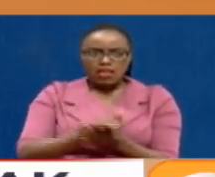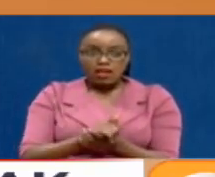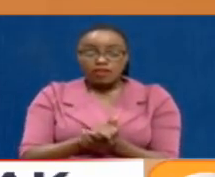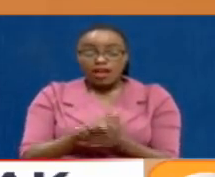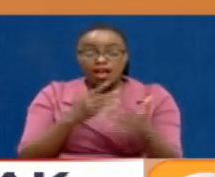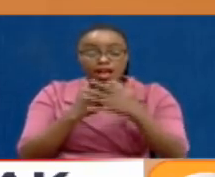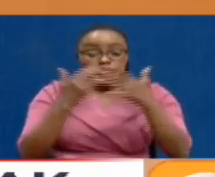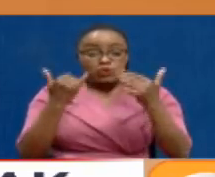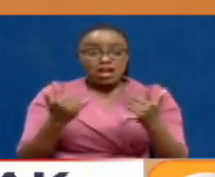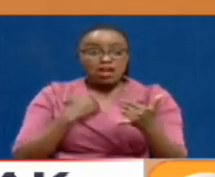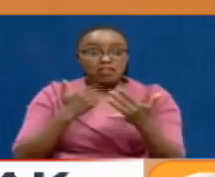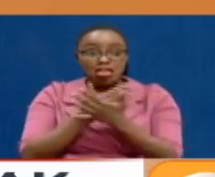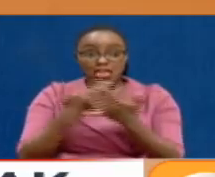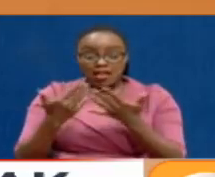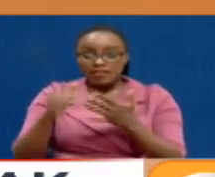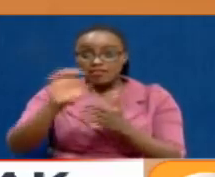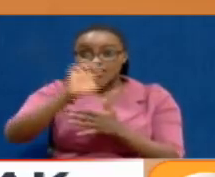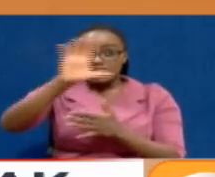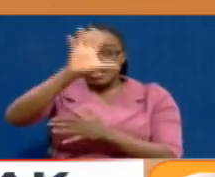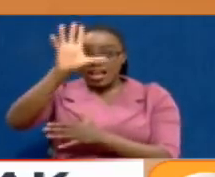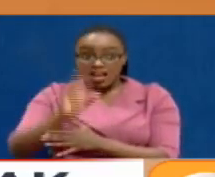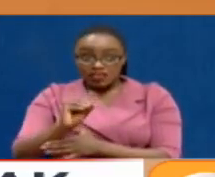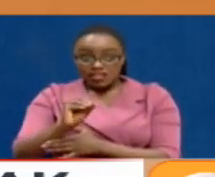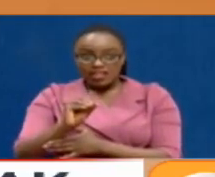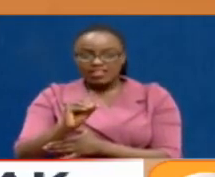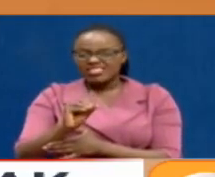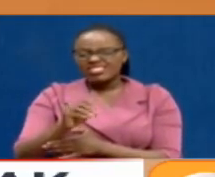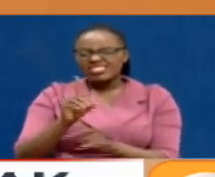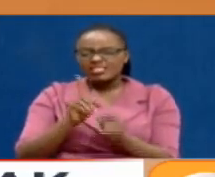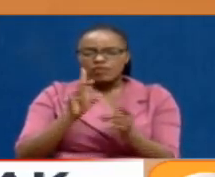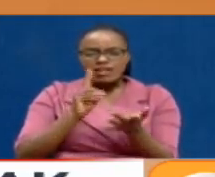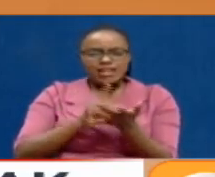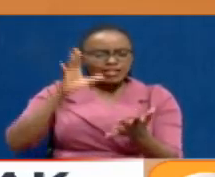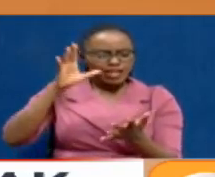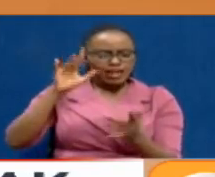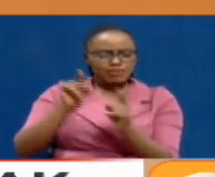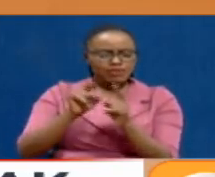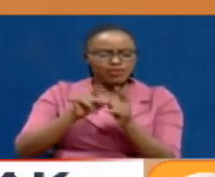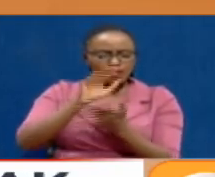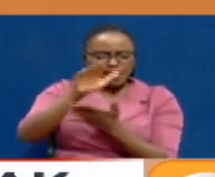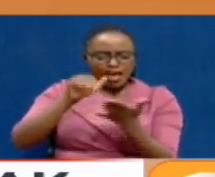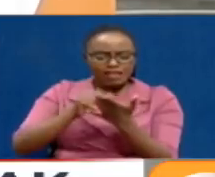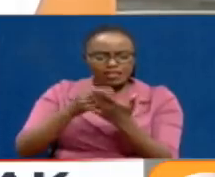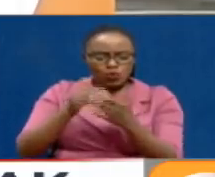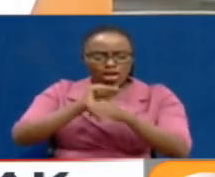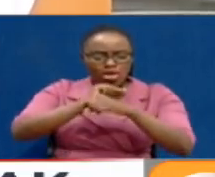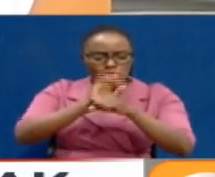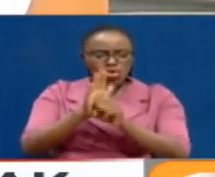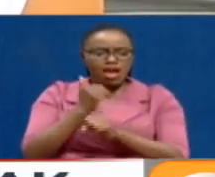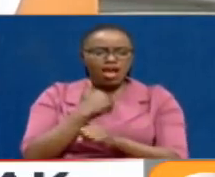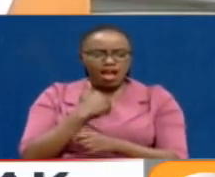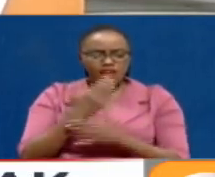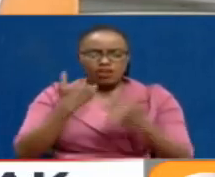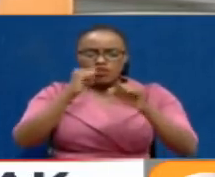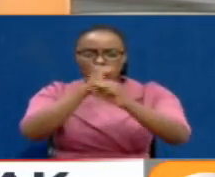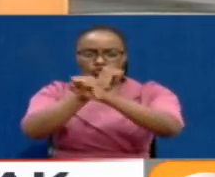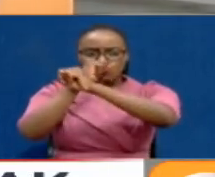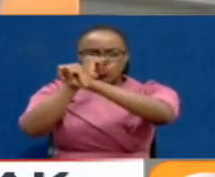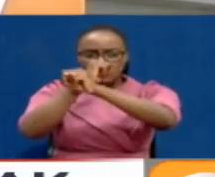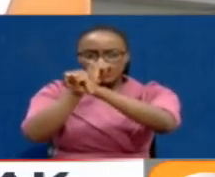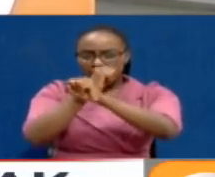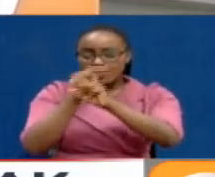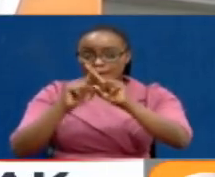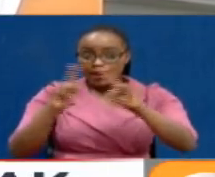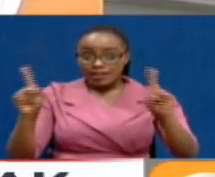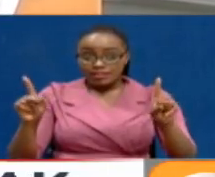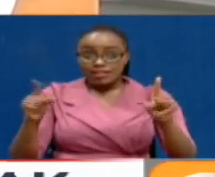So far, we've not had any East African countries like Dar es Salaam being an epicenter. I think they just reported the first case today. Yeah,